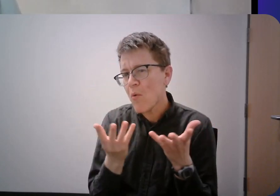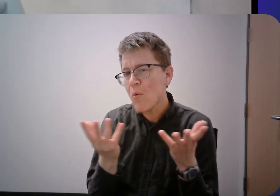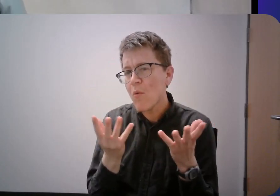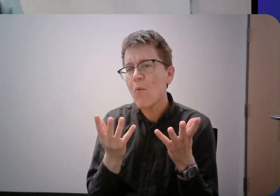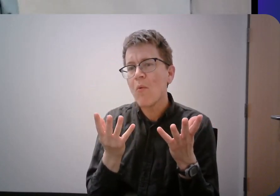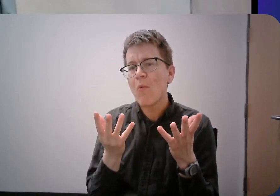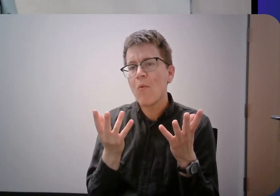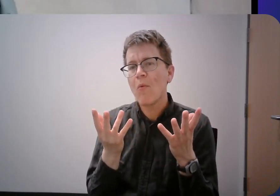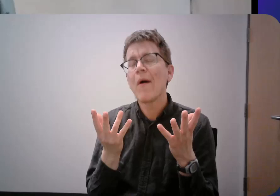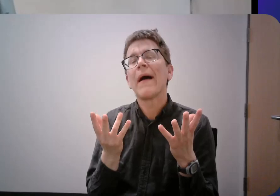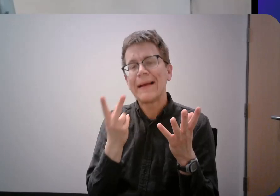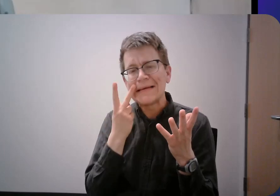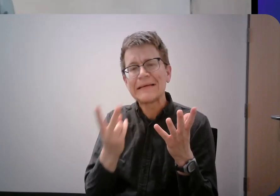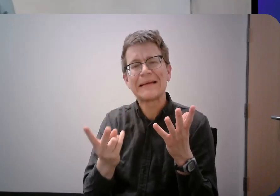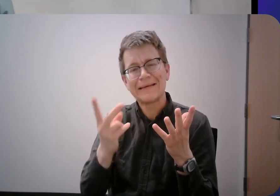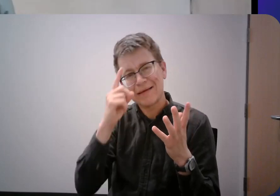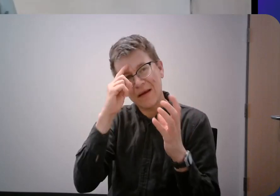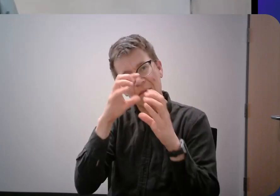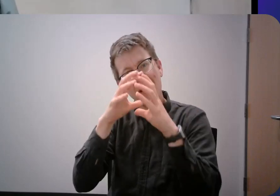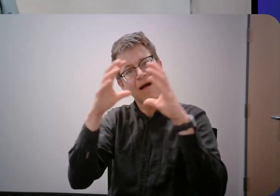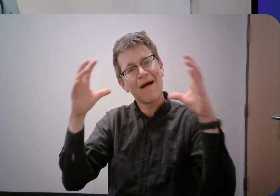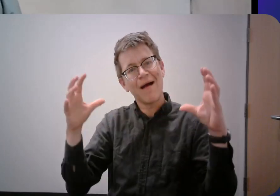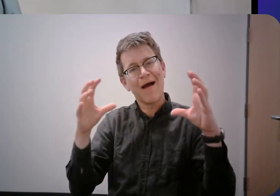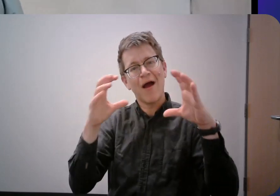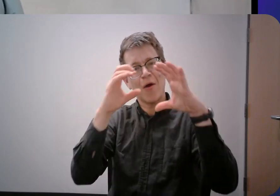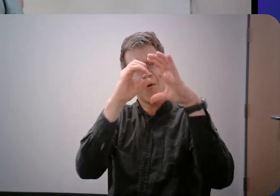Nucleus, yeah. Or the brain of the cell.